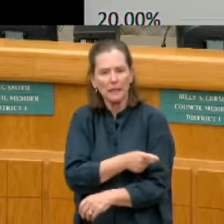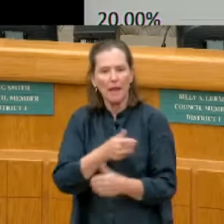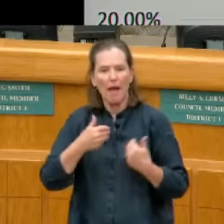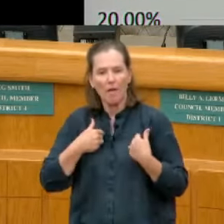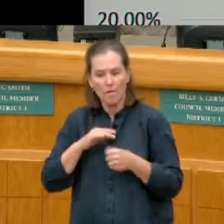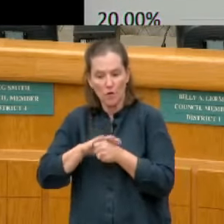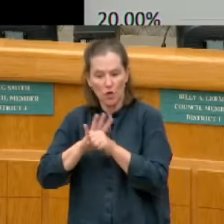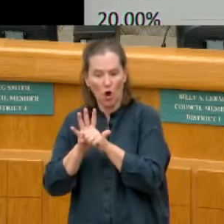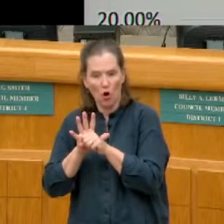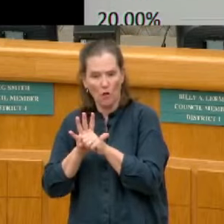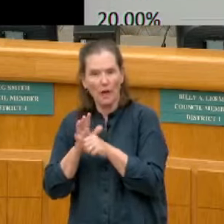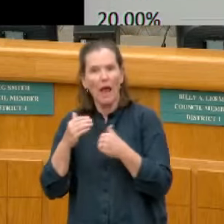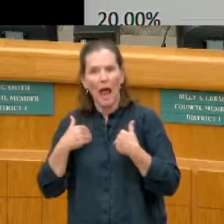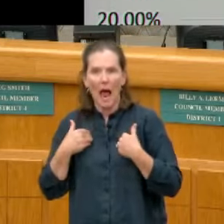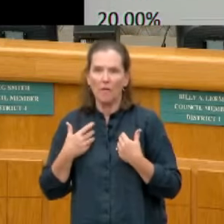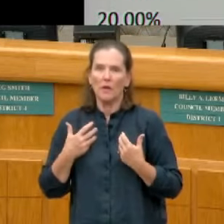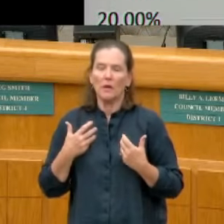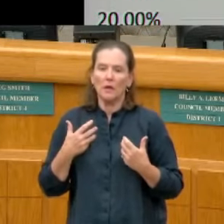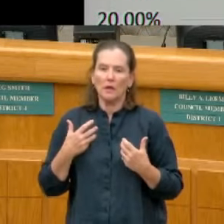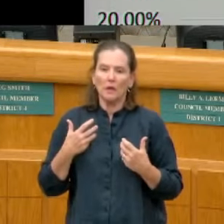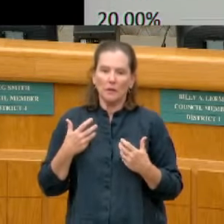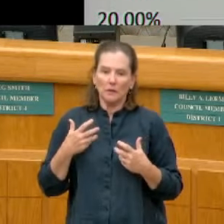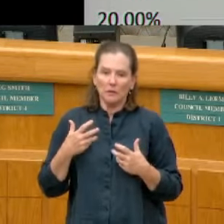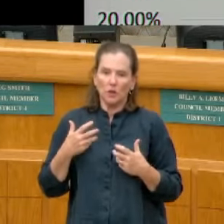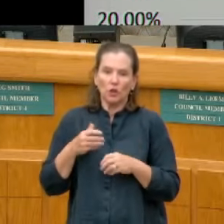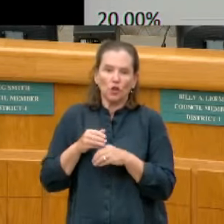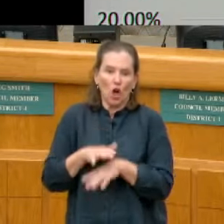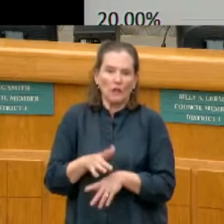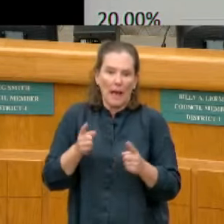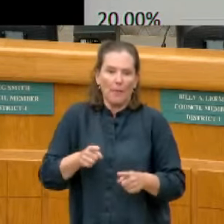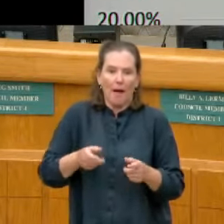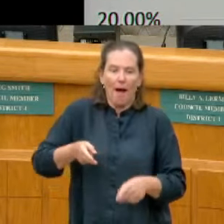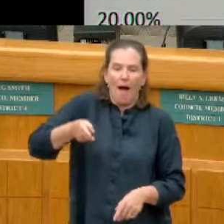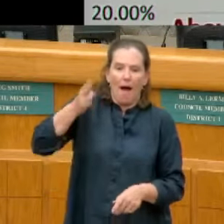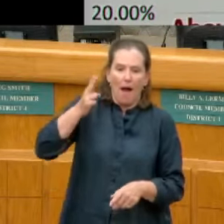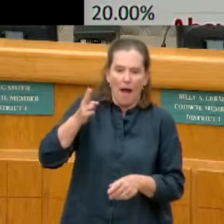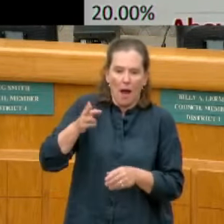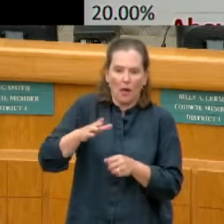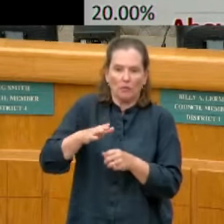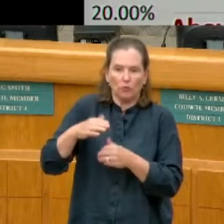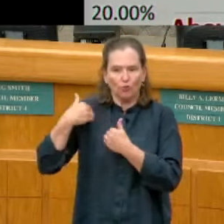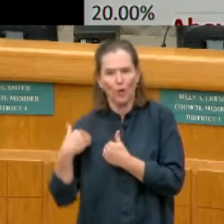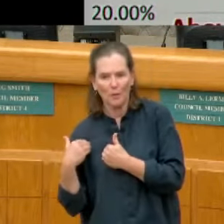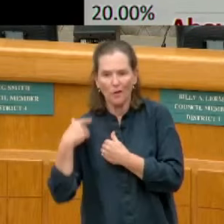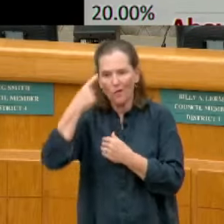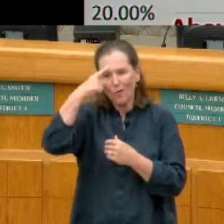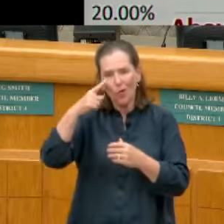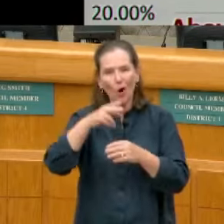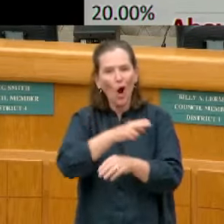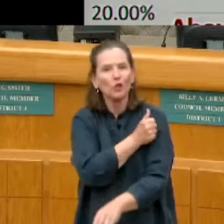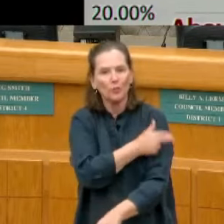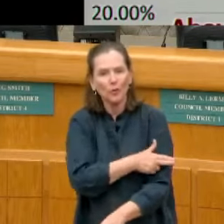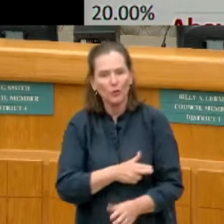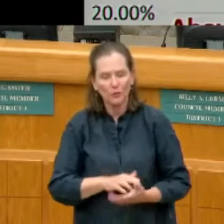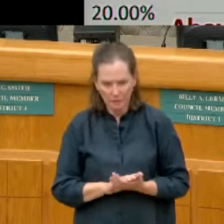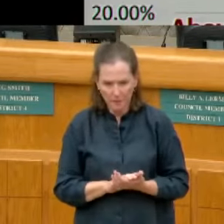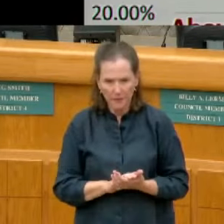than average burden on our hospitals. So, what are we doing about it? Let's talk about the state resources for those